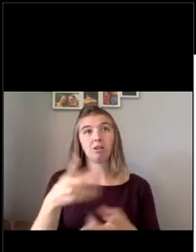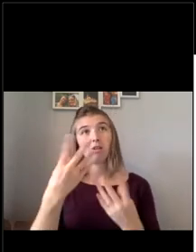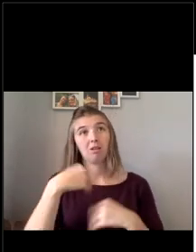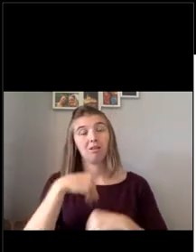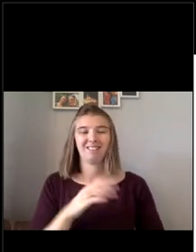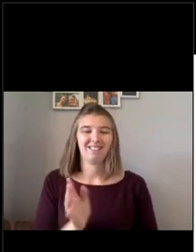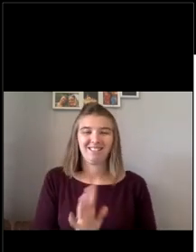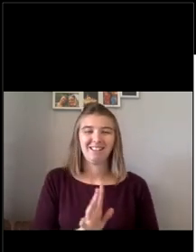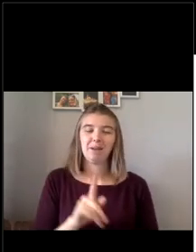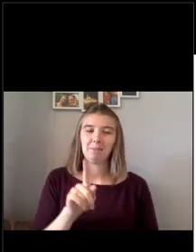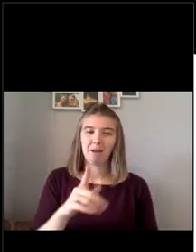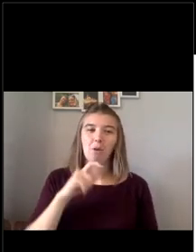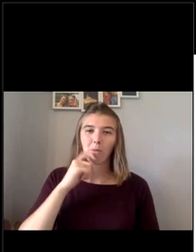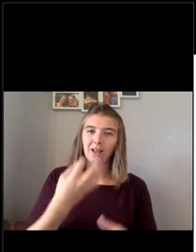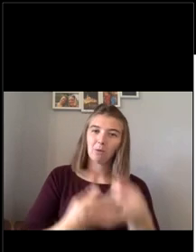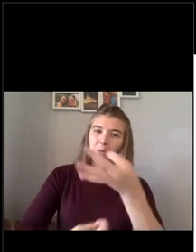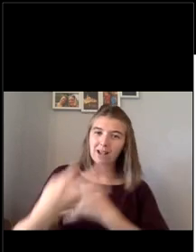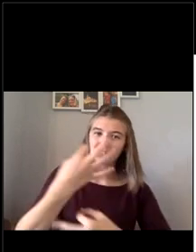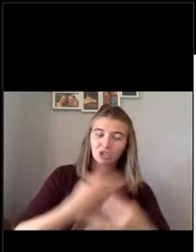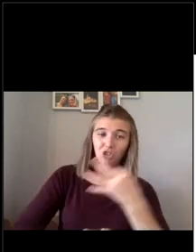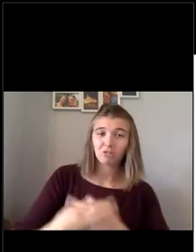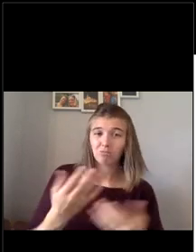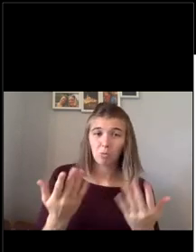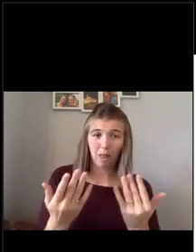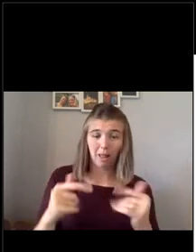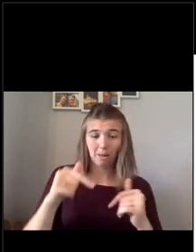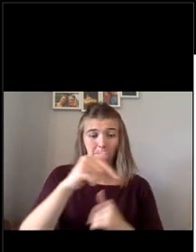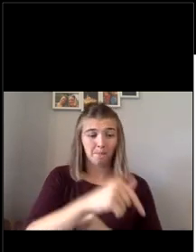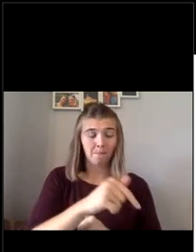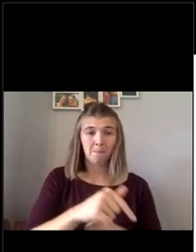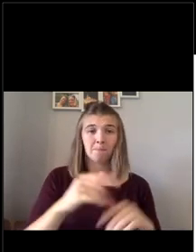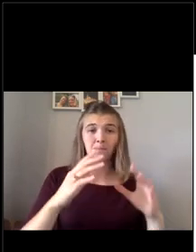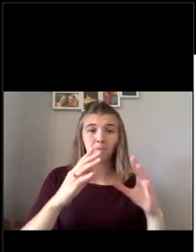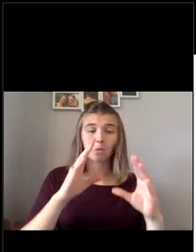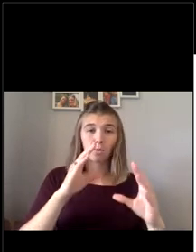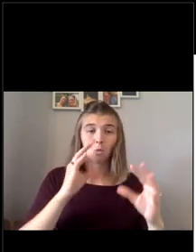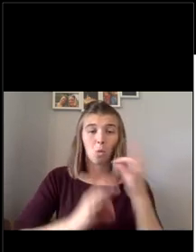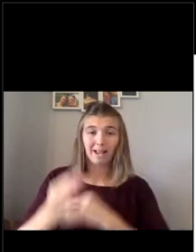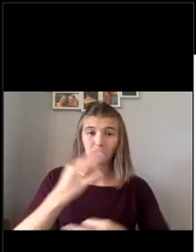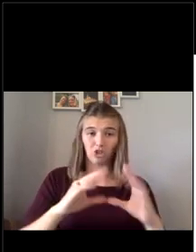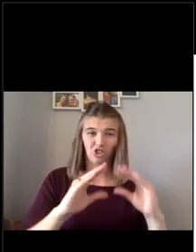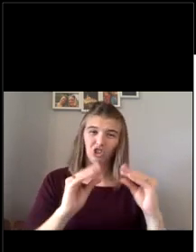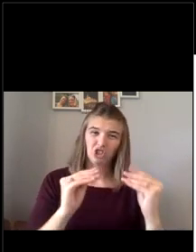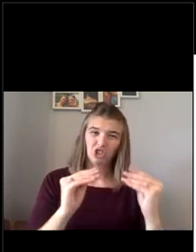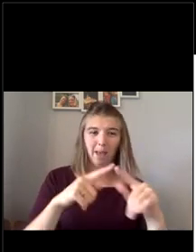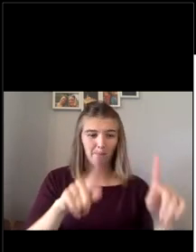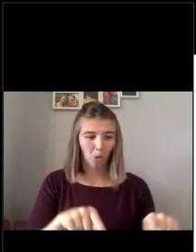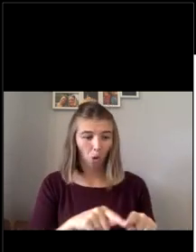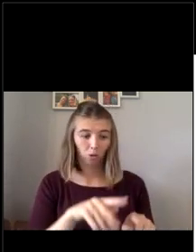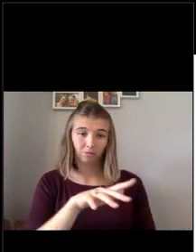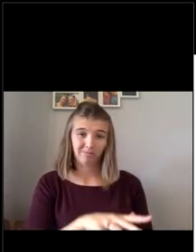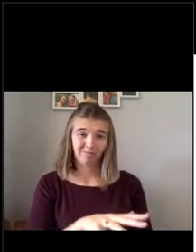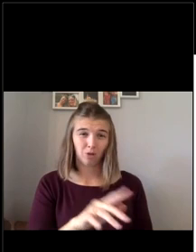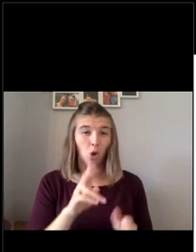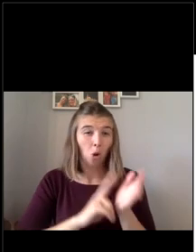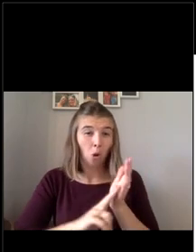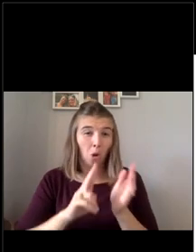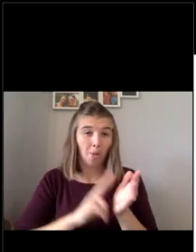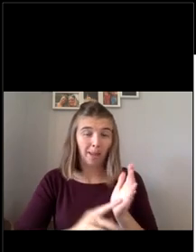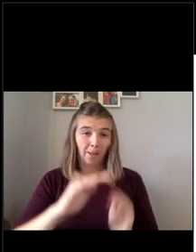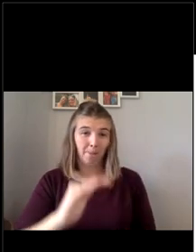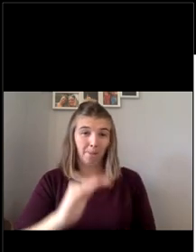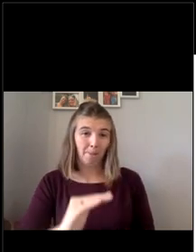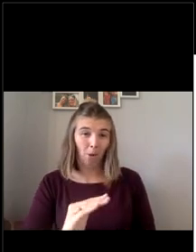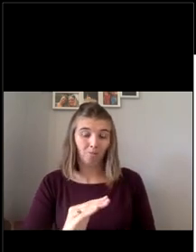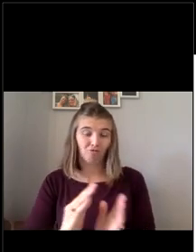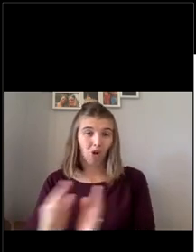use the questions box, which is almost certainly at the bottom of the GoToWebinar panel, which by default will be on probably the